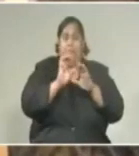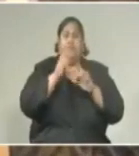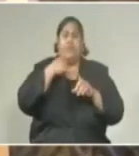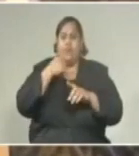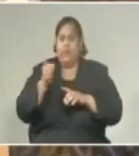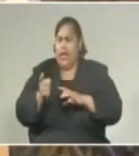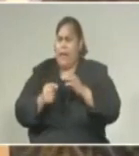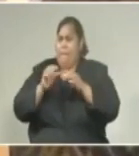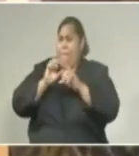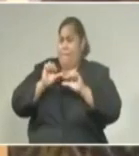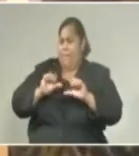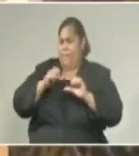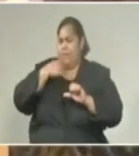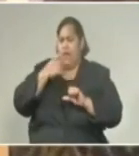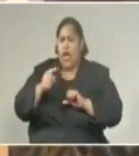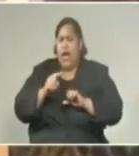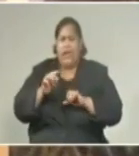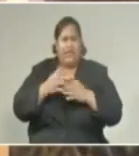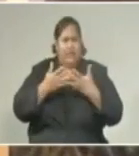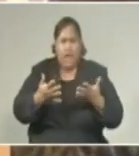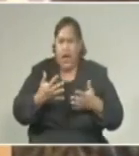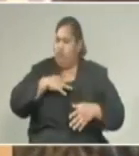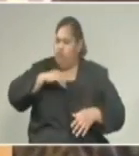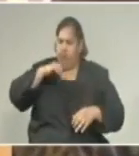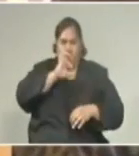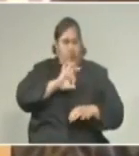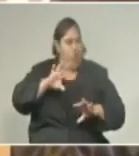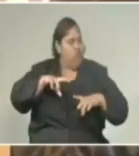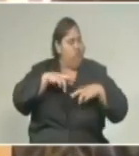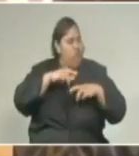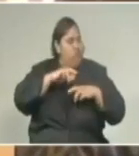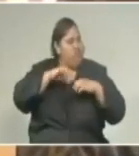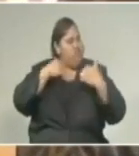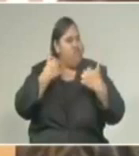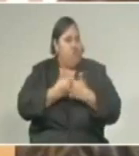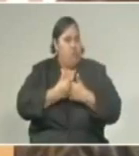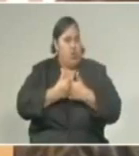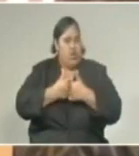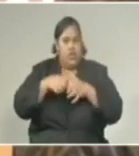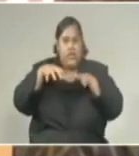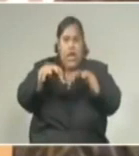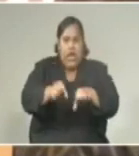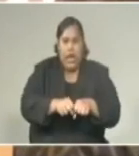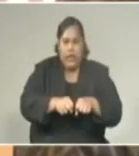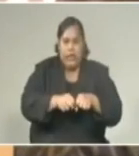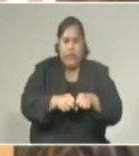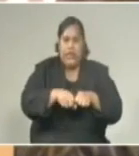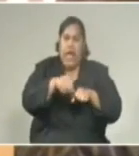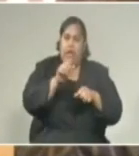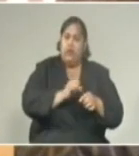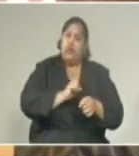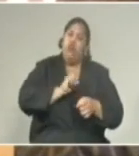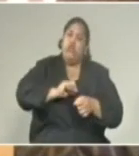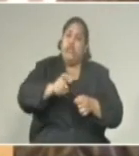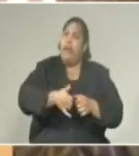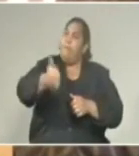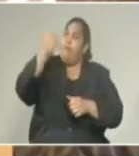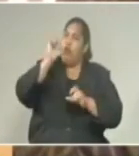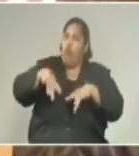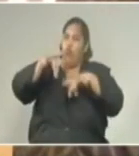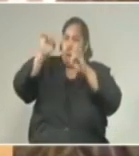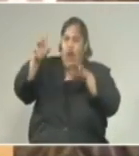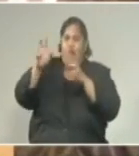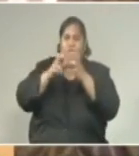condemn the midnight arrest, detention and deportation of the University of the South Pacific